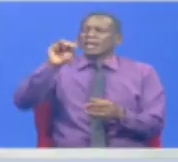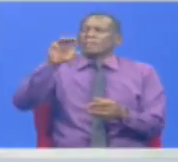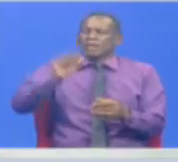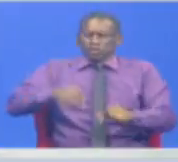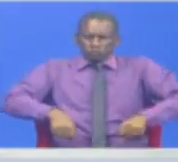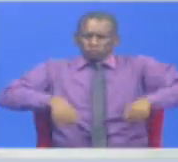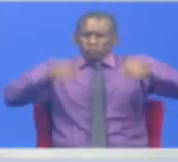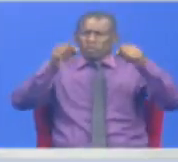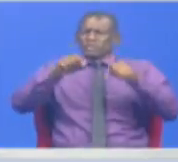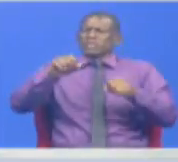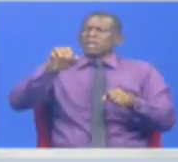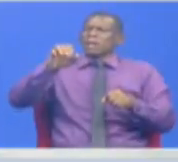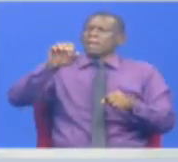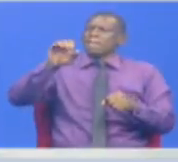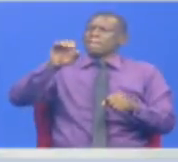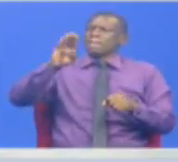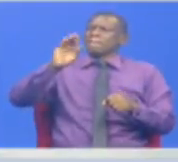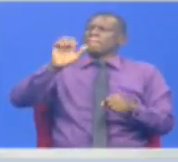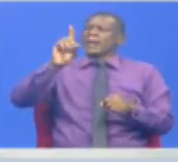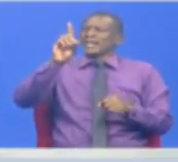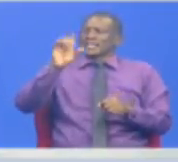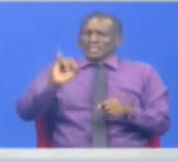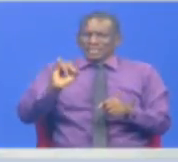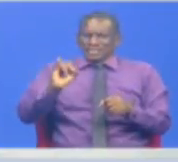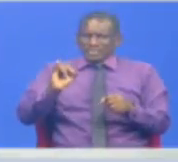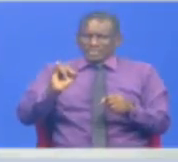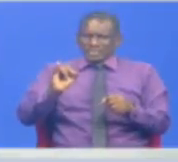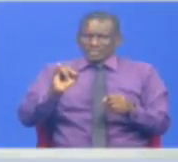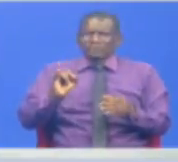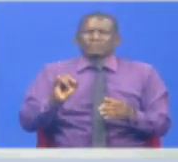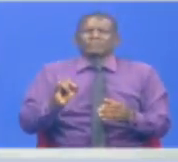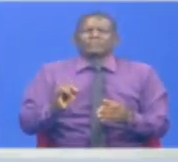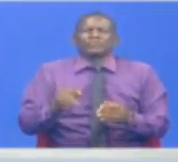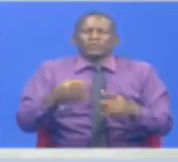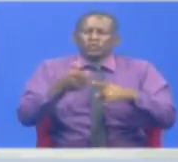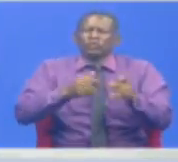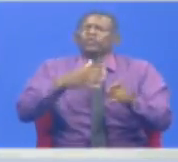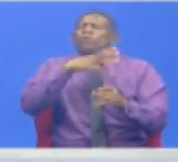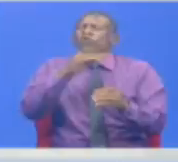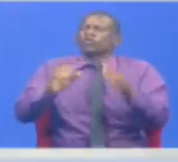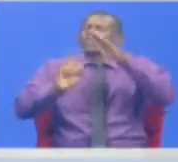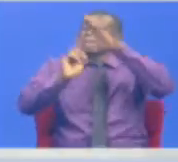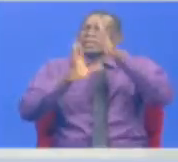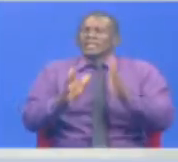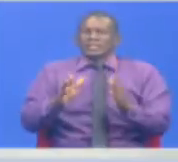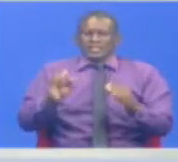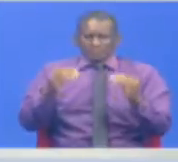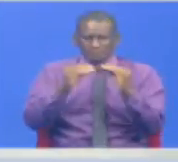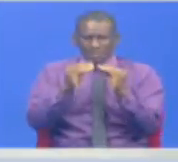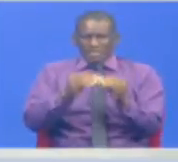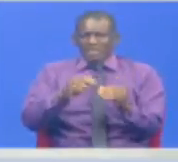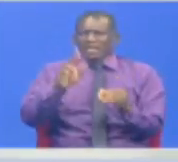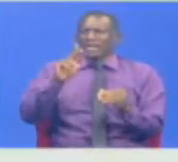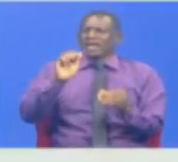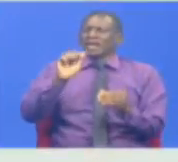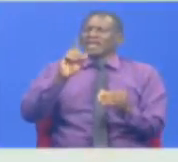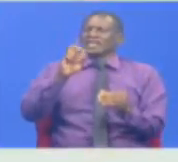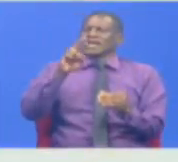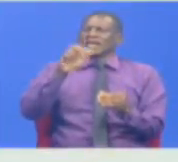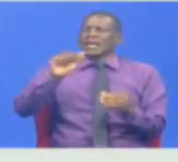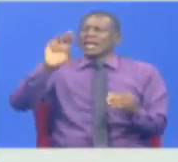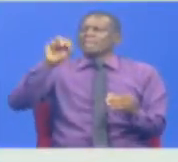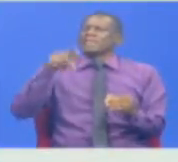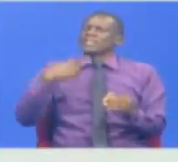Service, that's NMS, boss Major General Mohamed Badi from attending cabinet meetings. The Kandara MP argues that